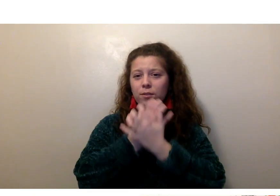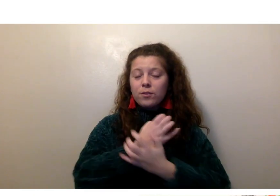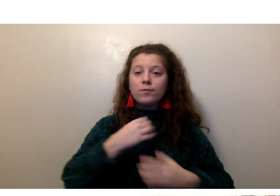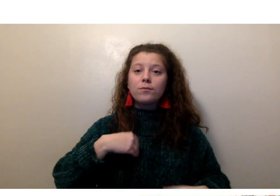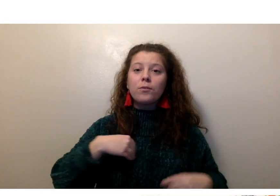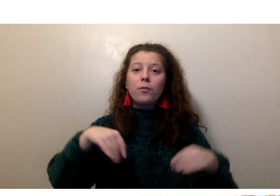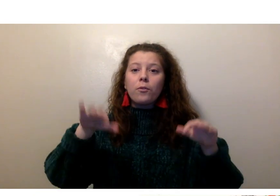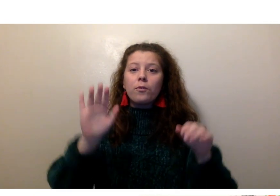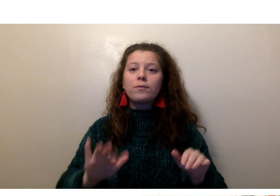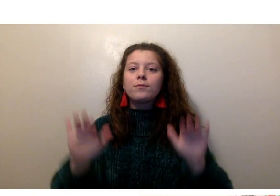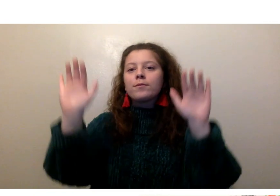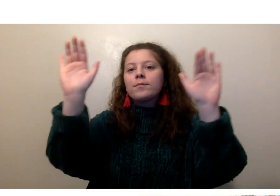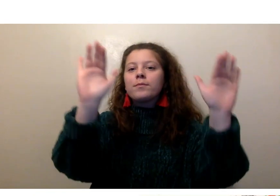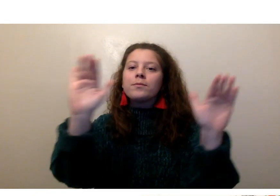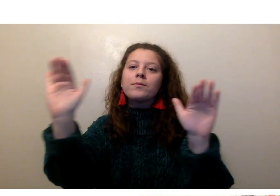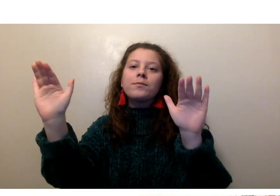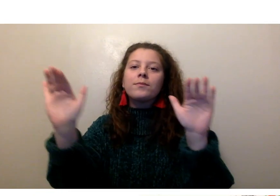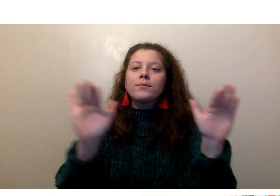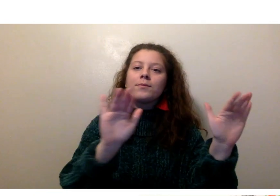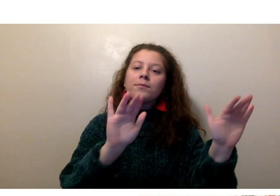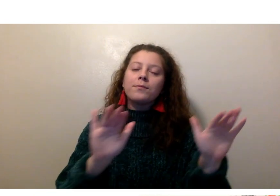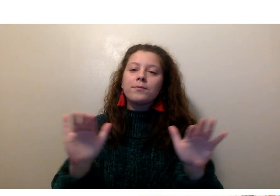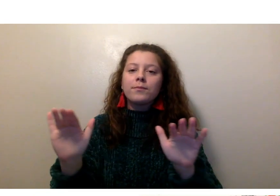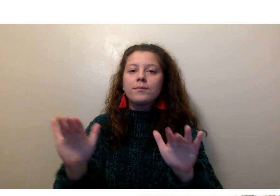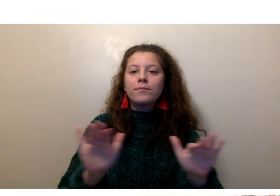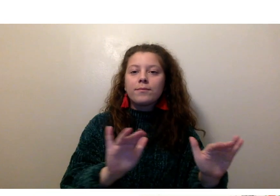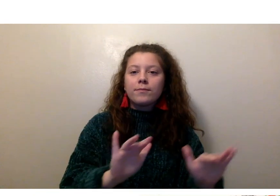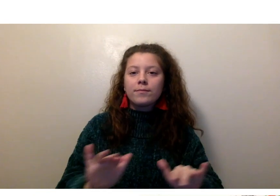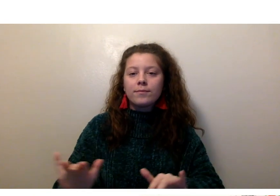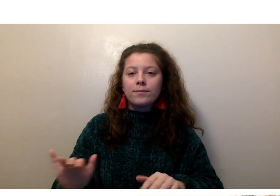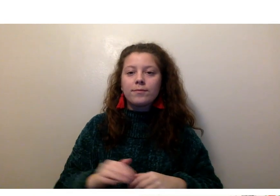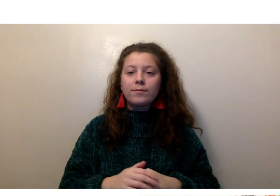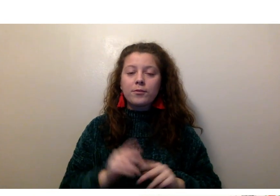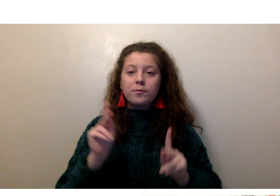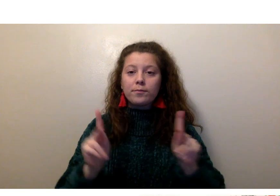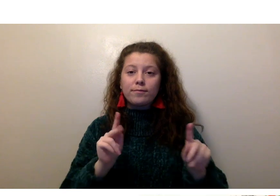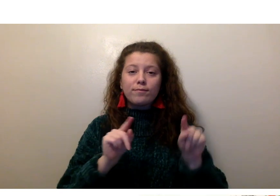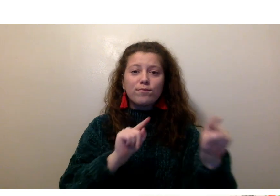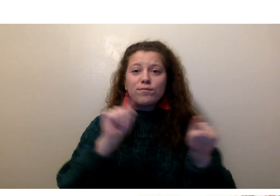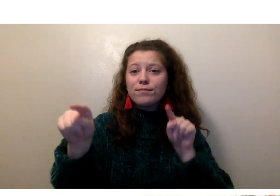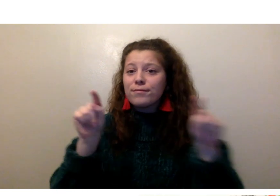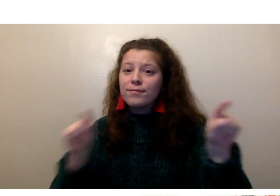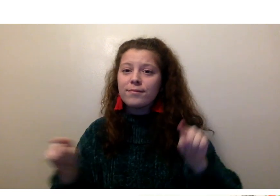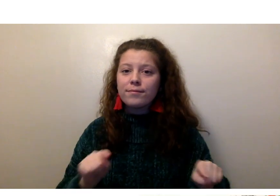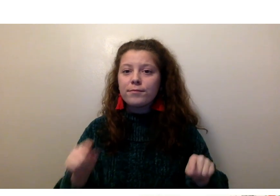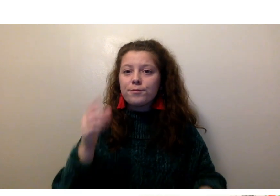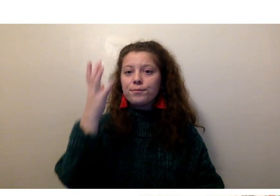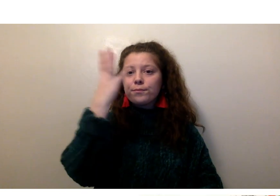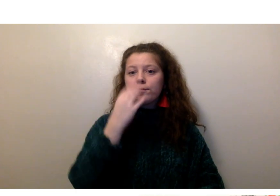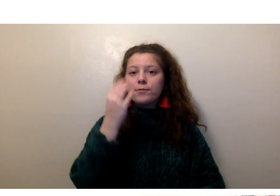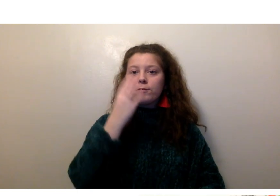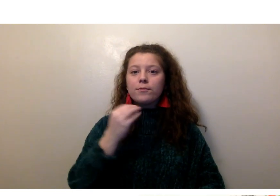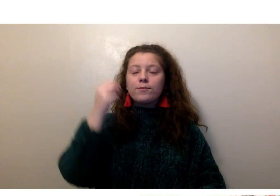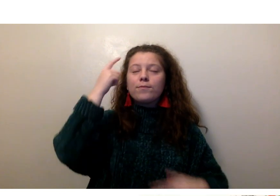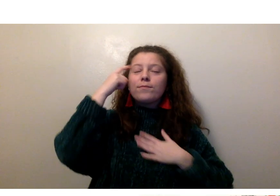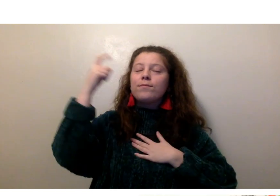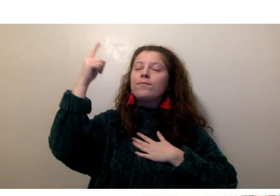All their windows were dark, quiet snow filled the air. All the Whos were all dreaming sweet dreams without care.